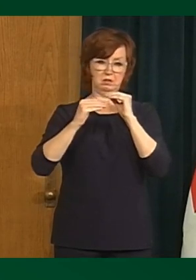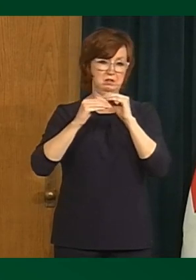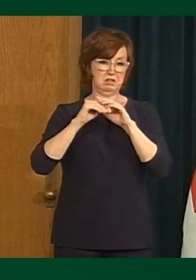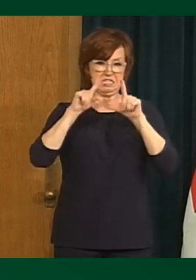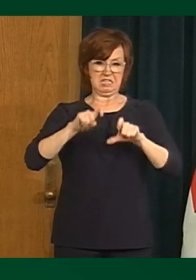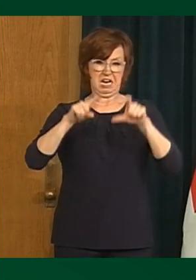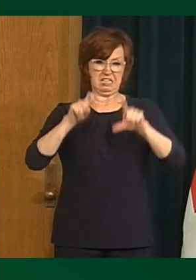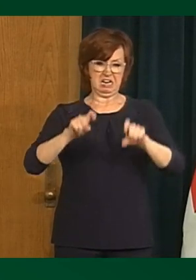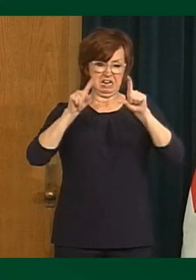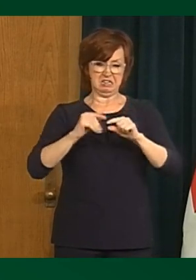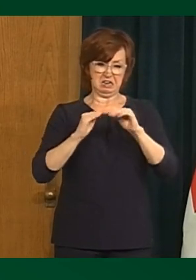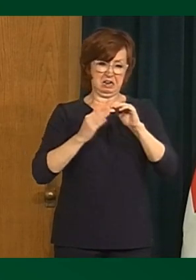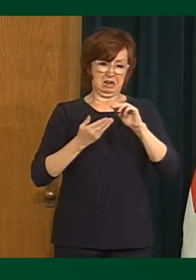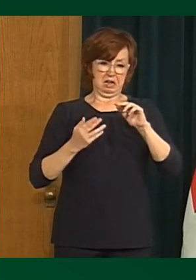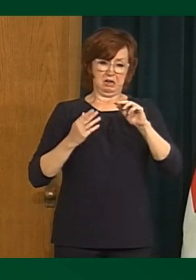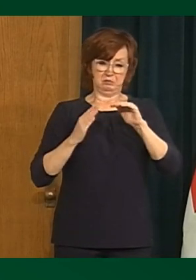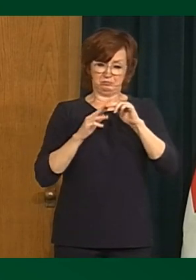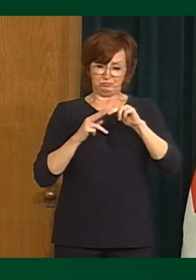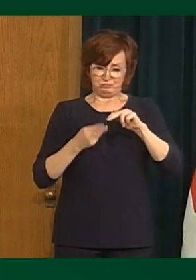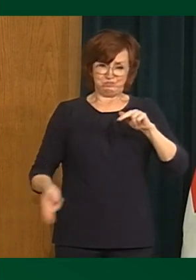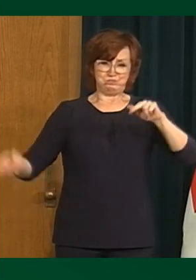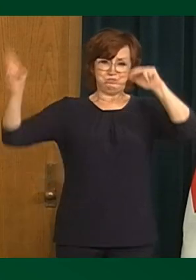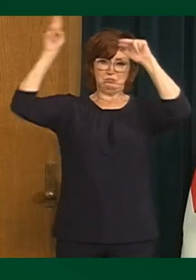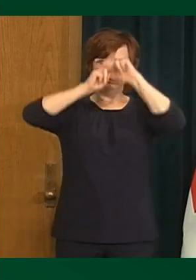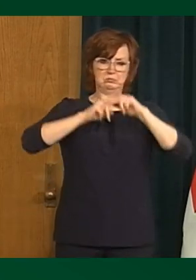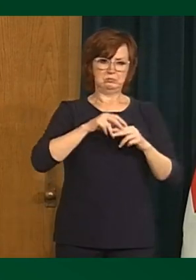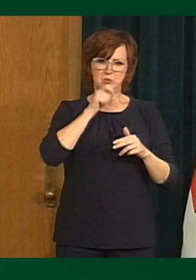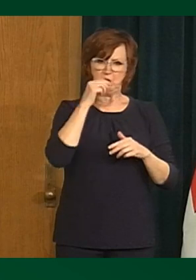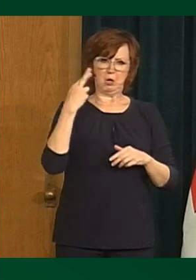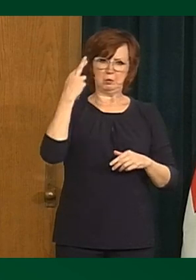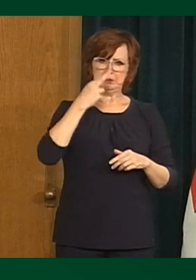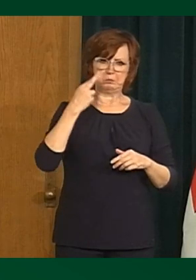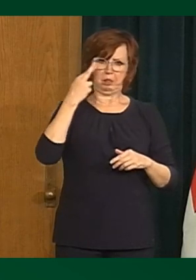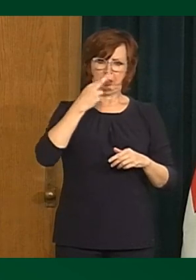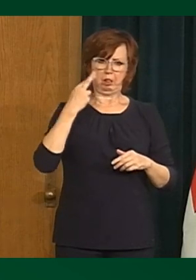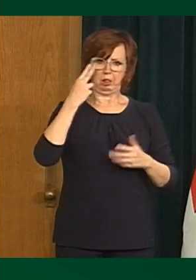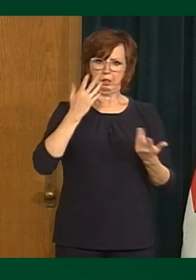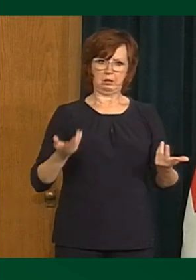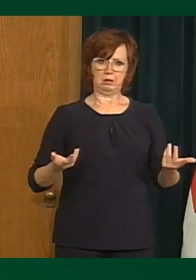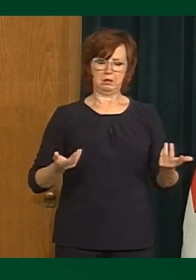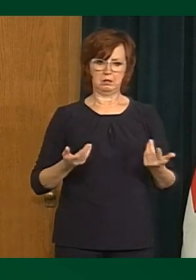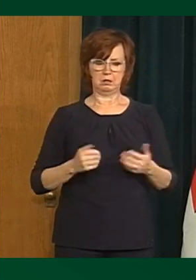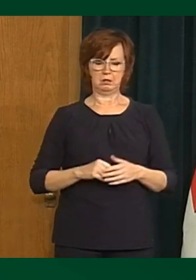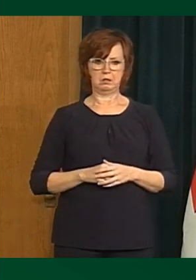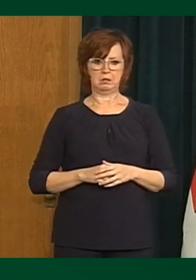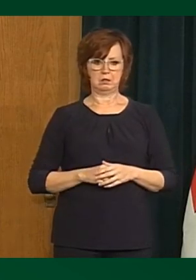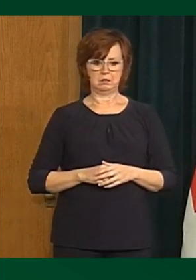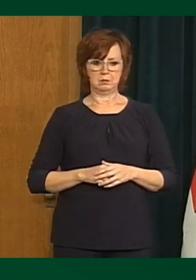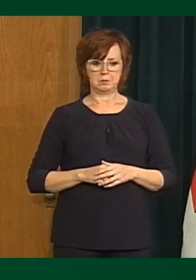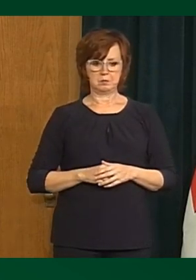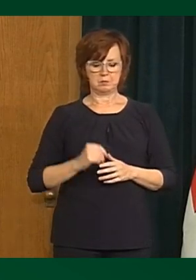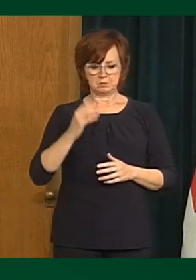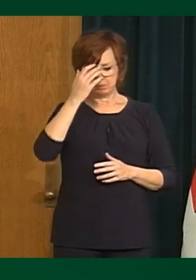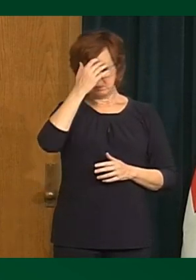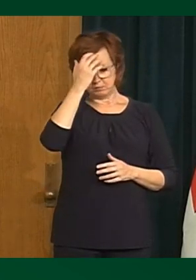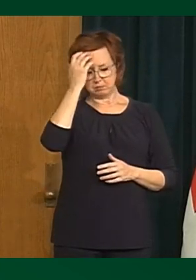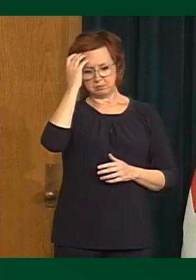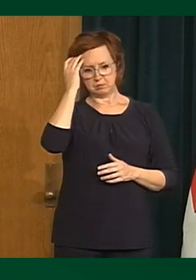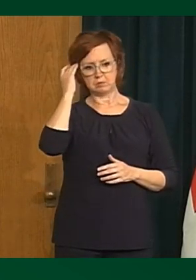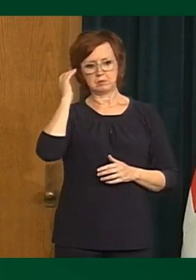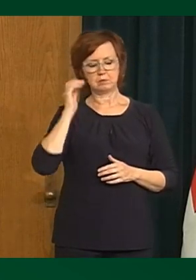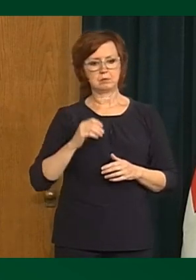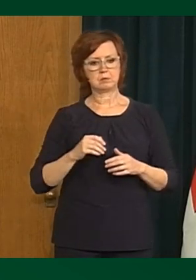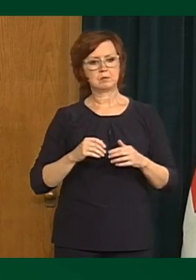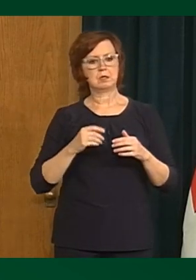there's opportunities to increase that a bit, especially where people have symptoms and are just thinking of should they go for testing or not, just making it easier for people to